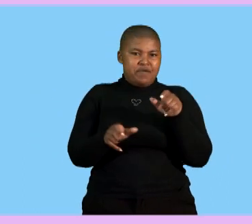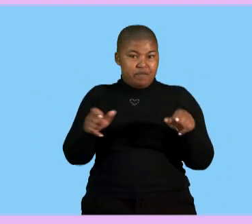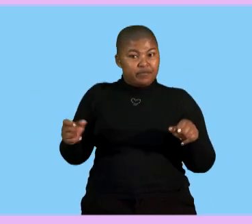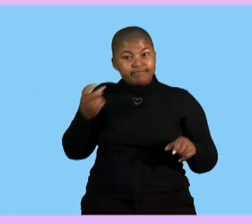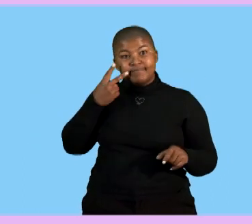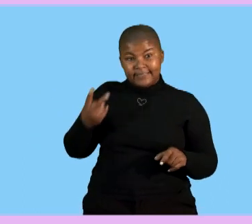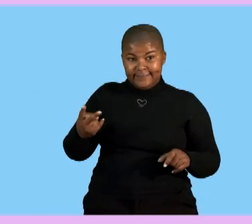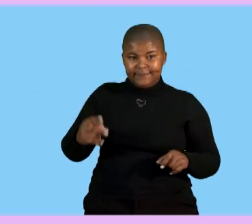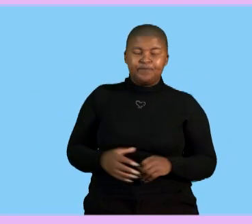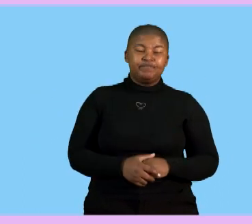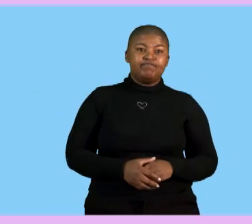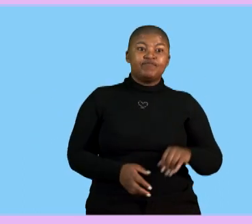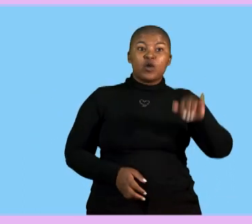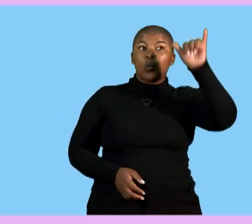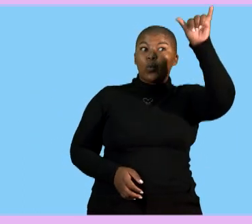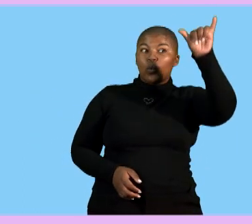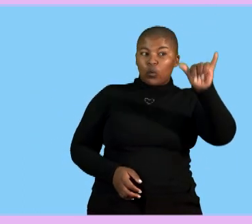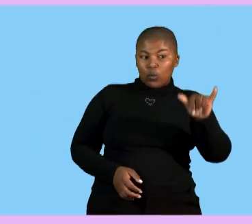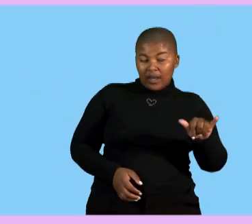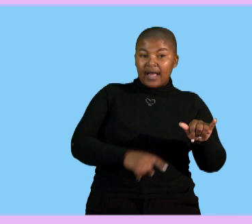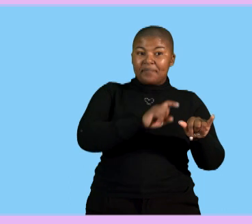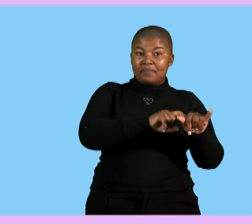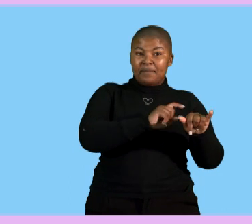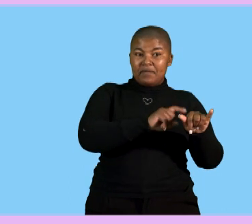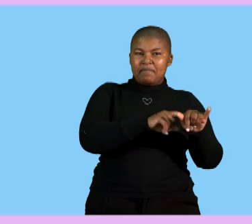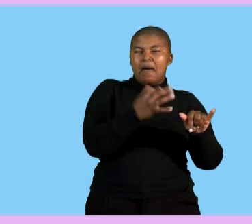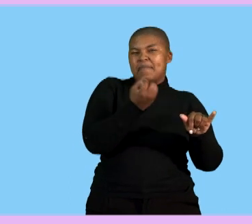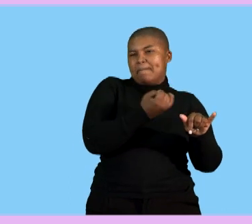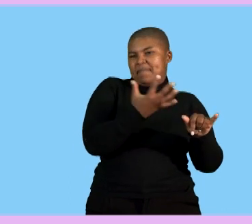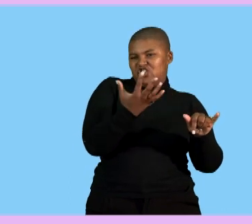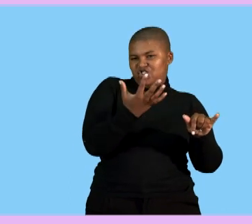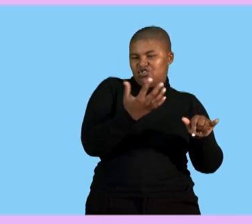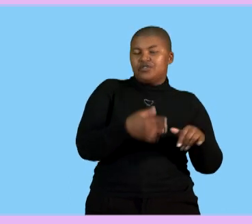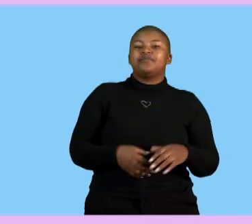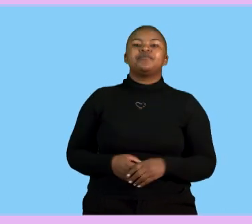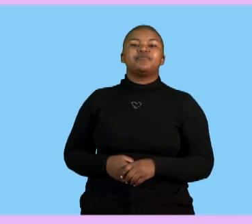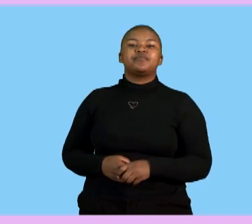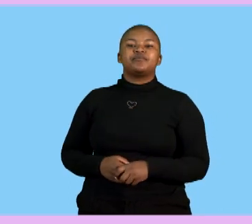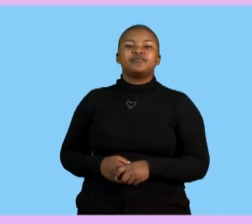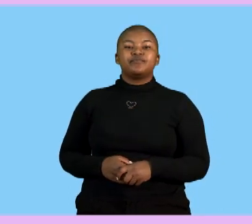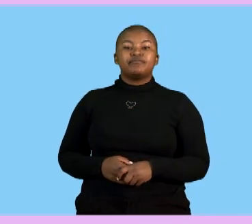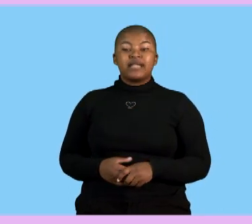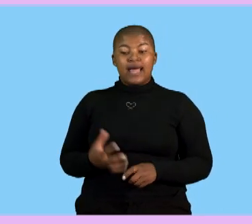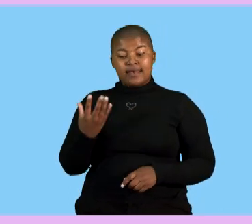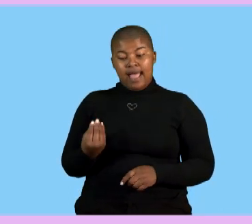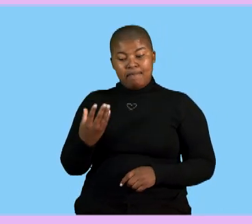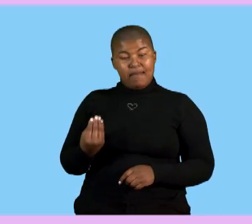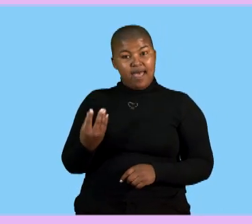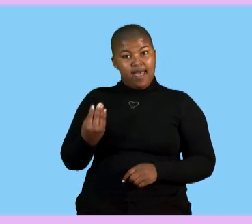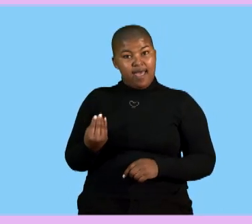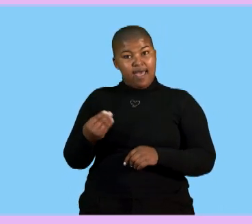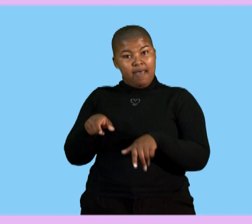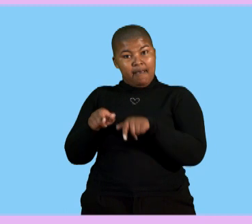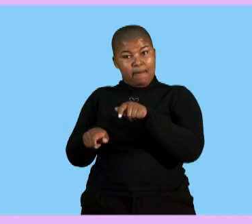of people, and on the y-axis, it's the cost. So the number of people